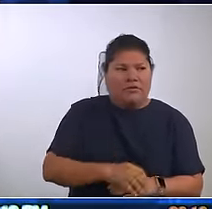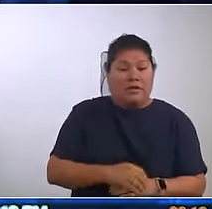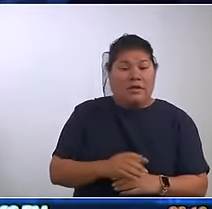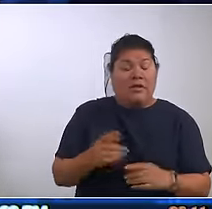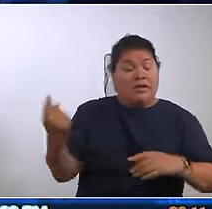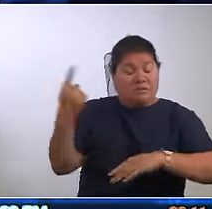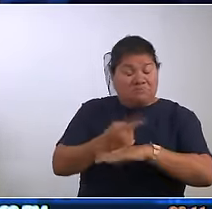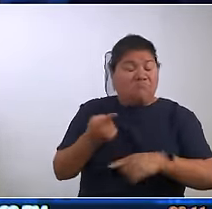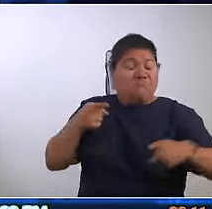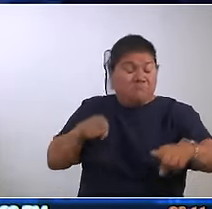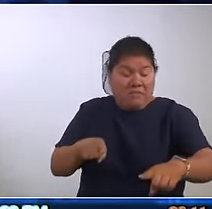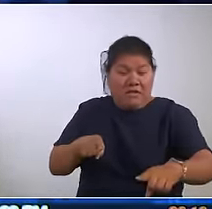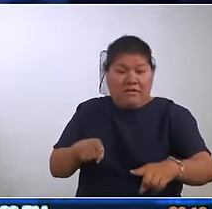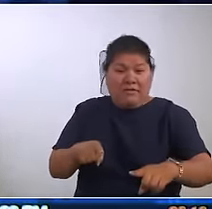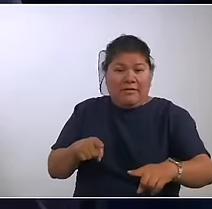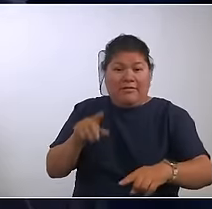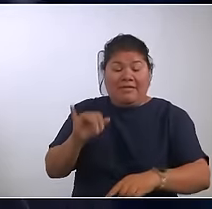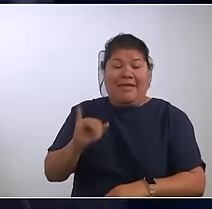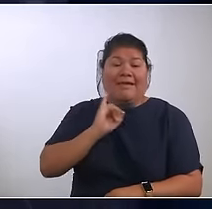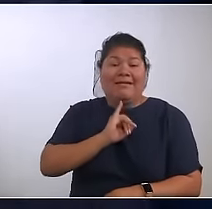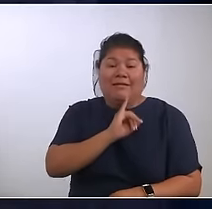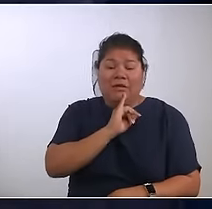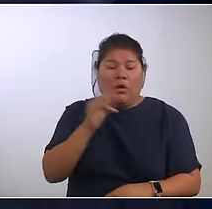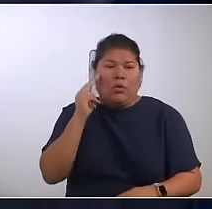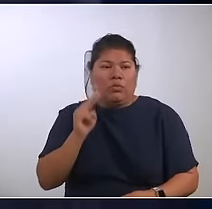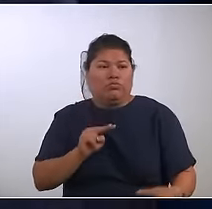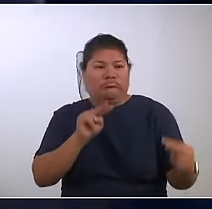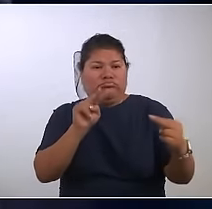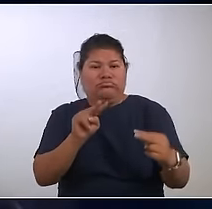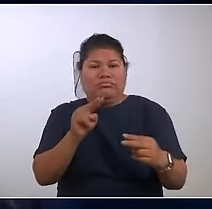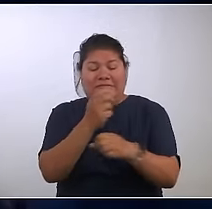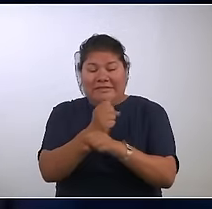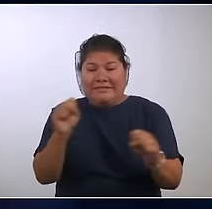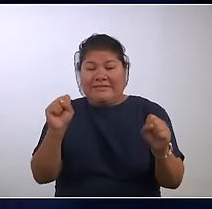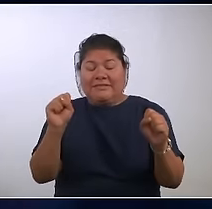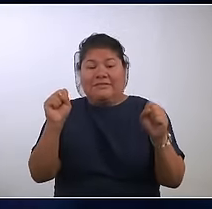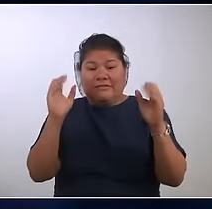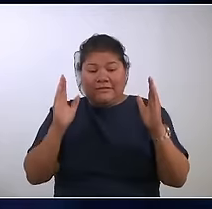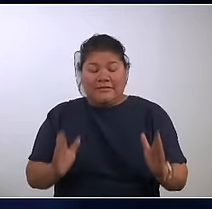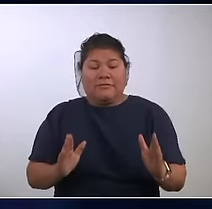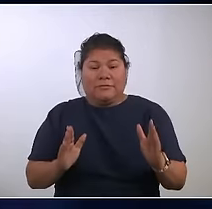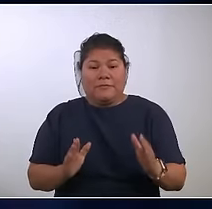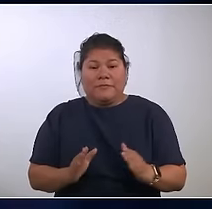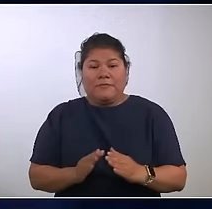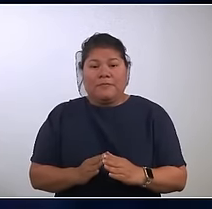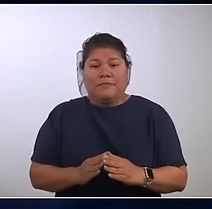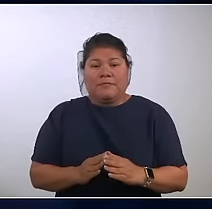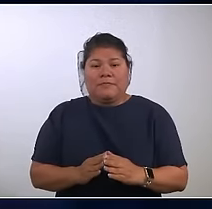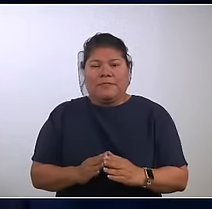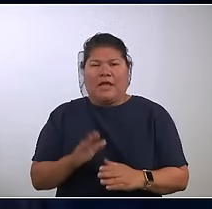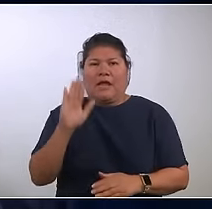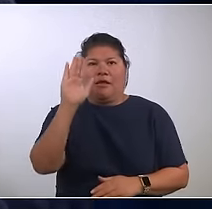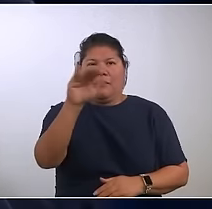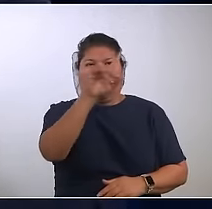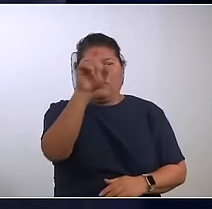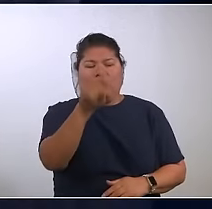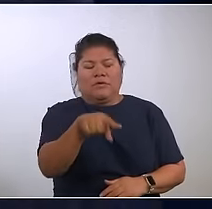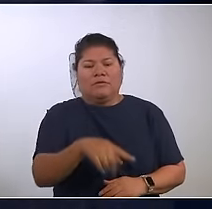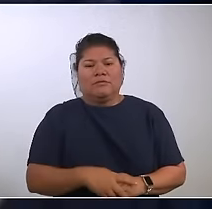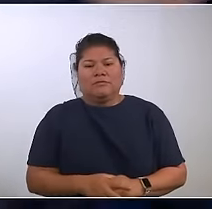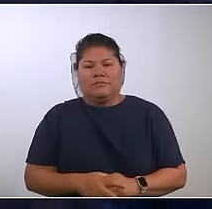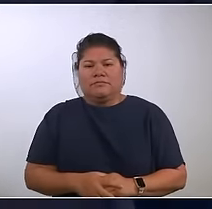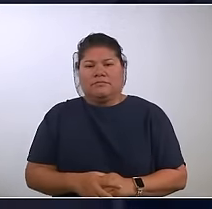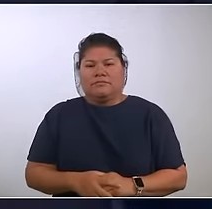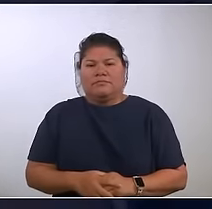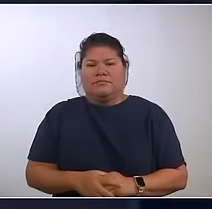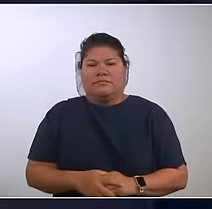día, the day will come, en que Israel mirará a su Salvador, when Israel will see their Savior, y le preguntarán, and shall